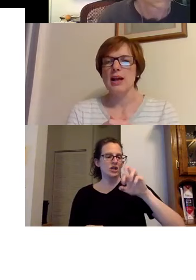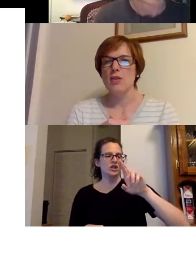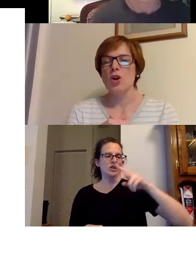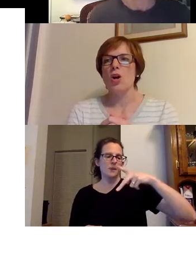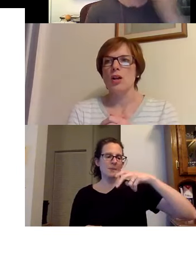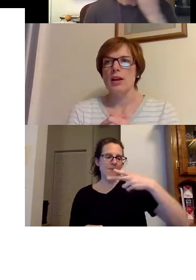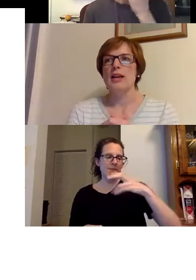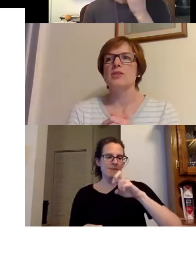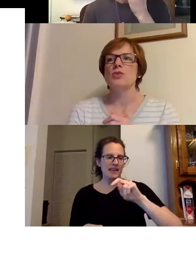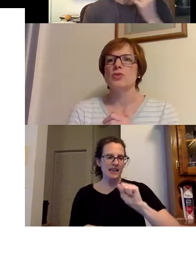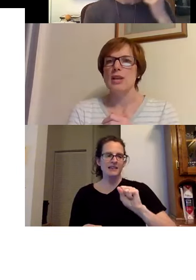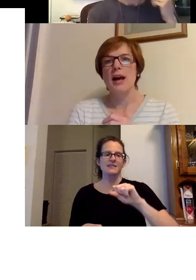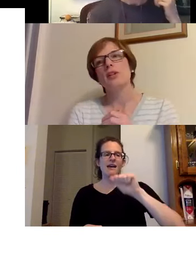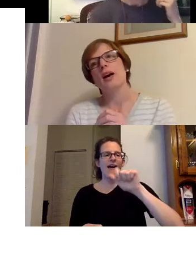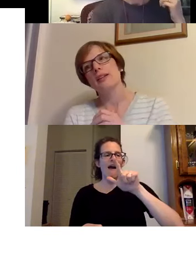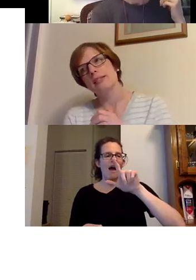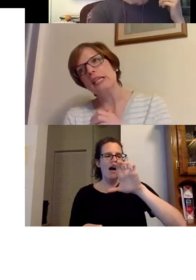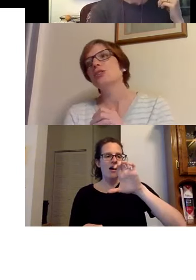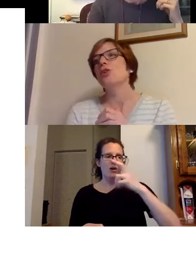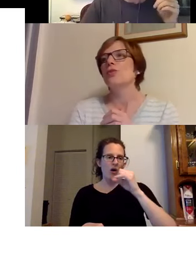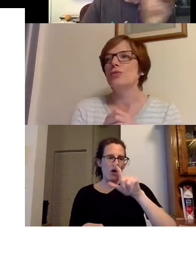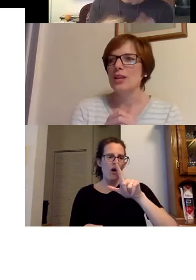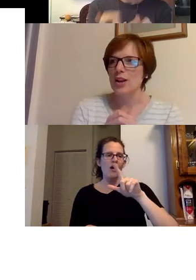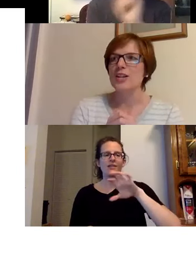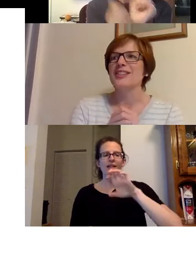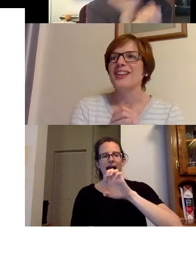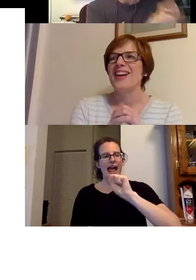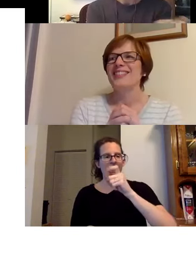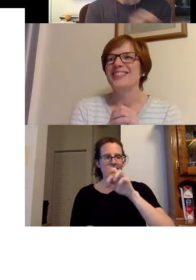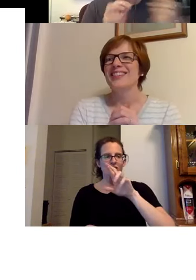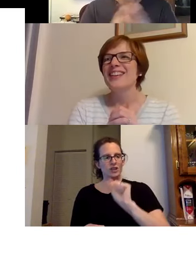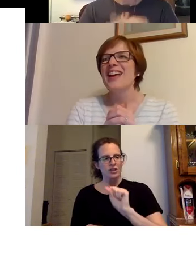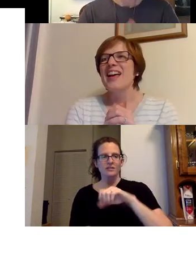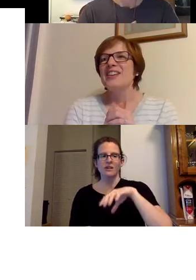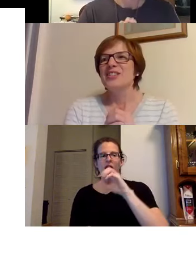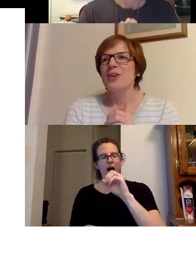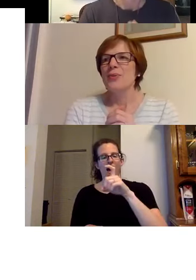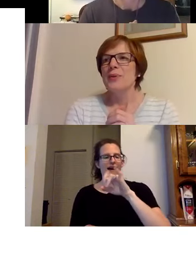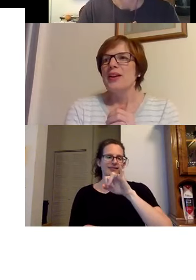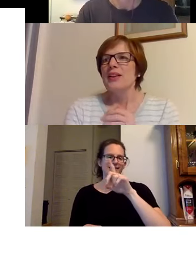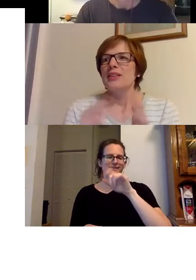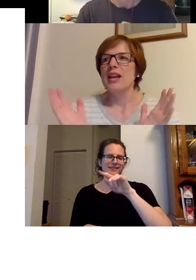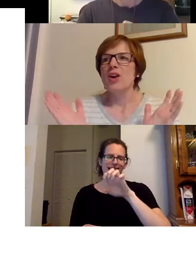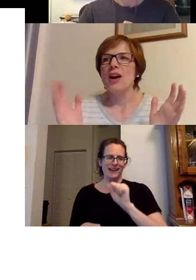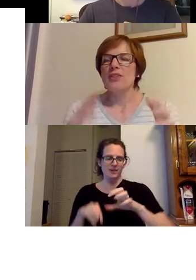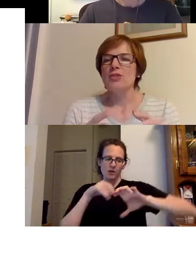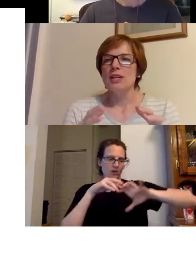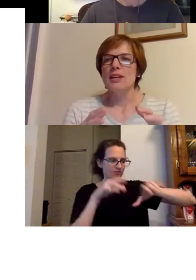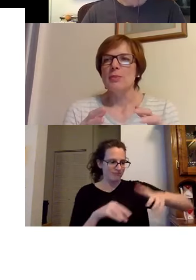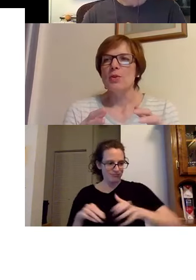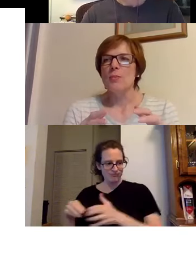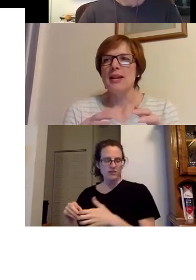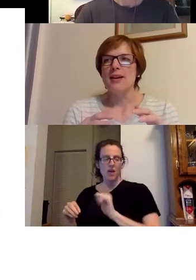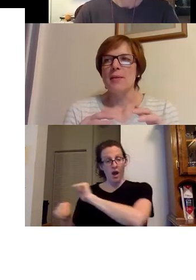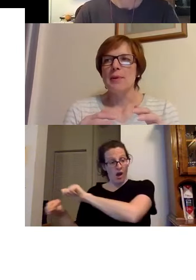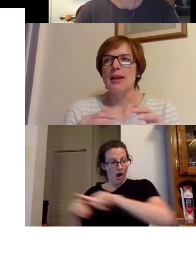phenolics, alcohol, esters, aldehydes, ketones, and oxidized. So they all have a unique